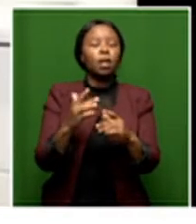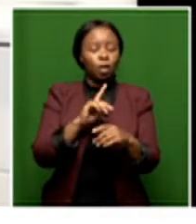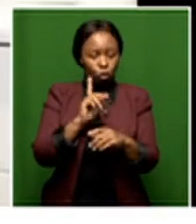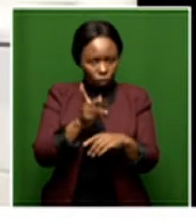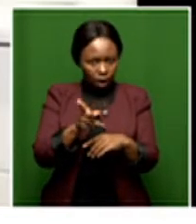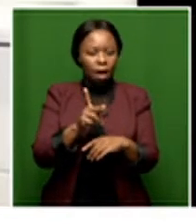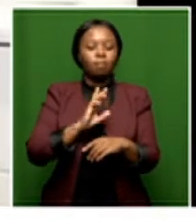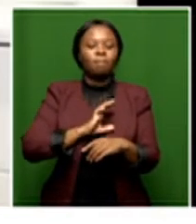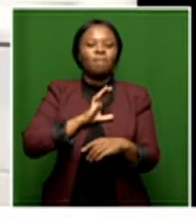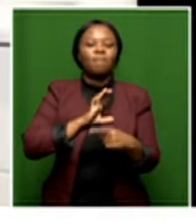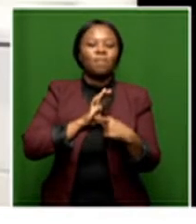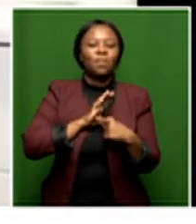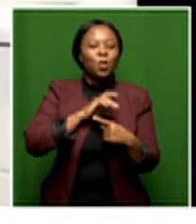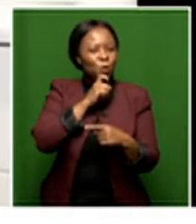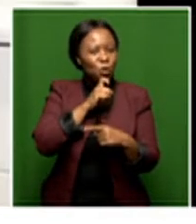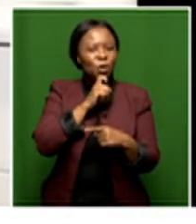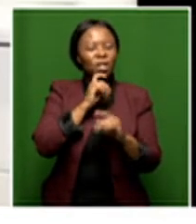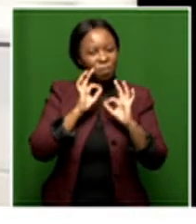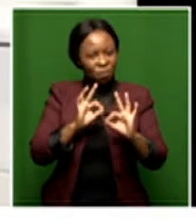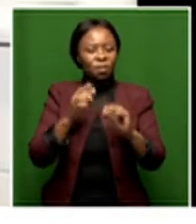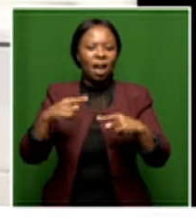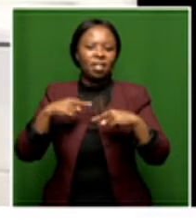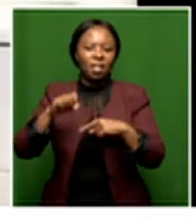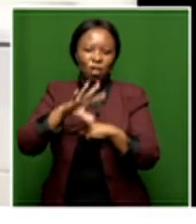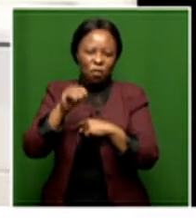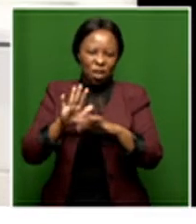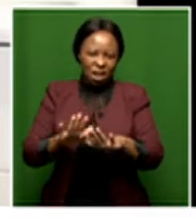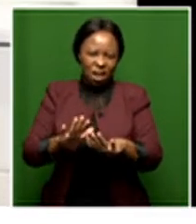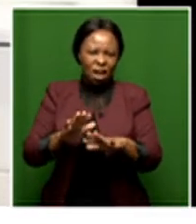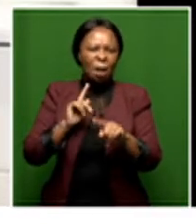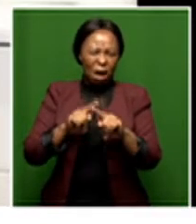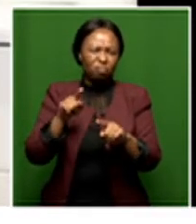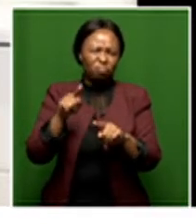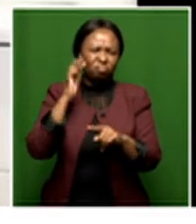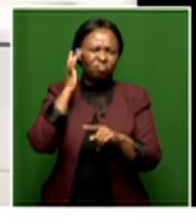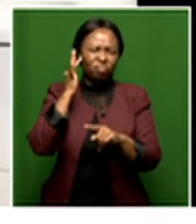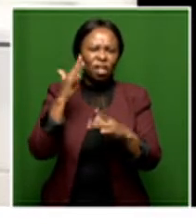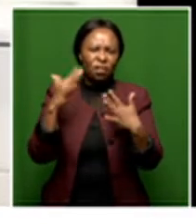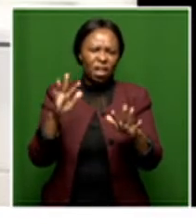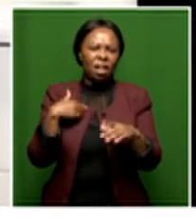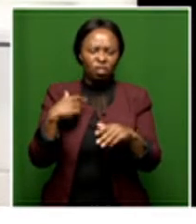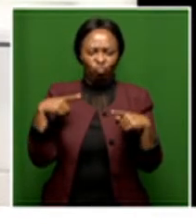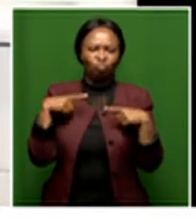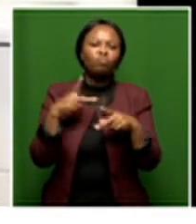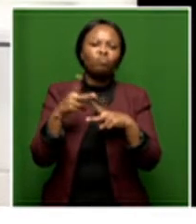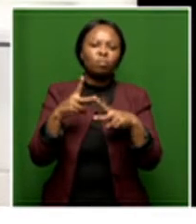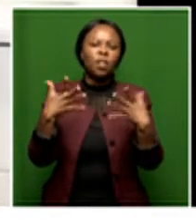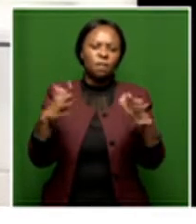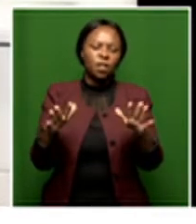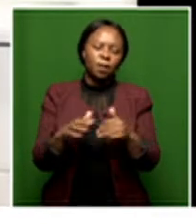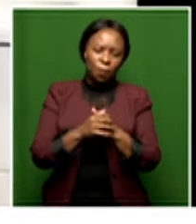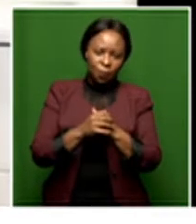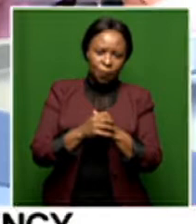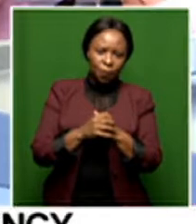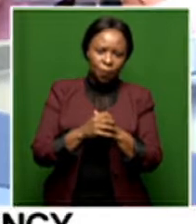confident about how we can use it in our setting. But that has been thought about, and that preparation is well underway.